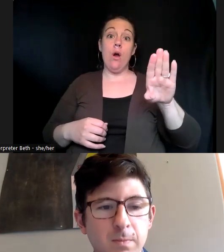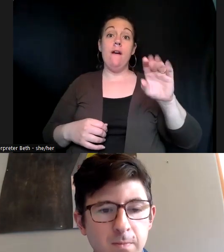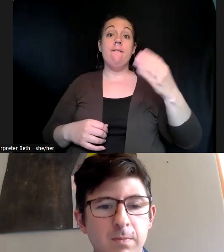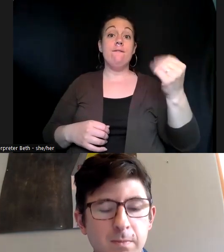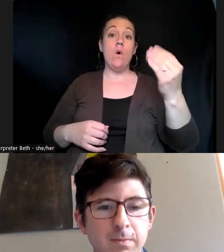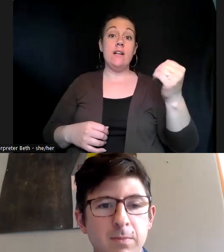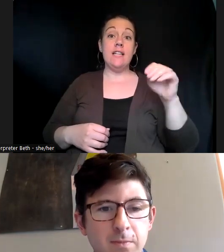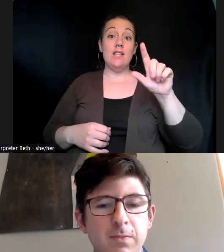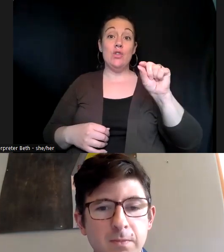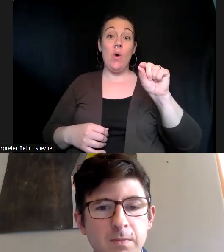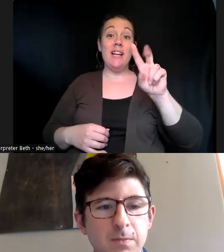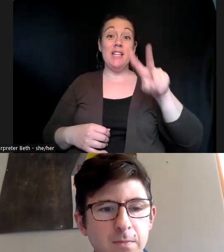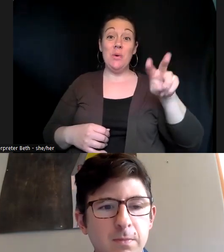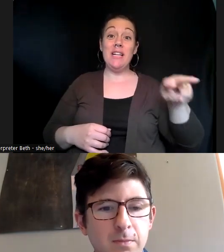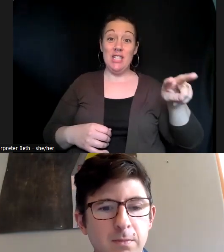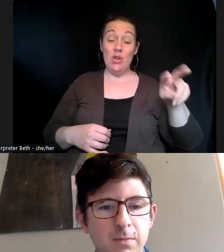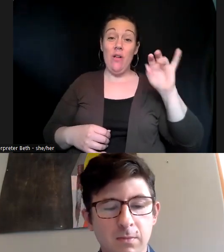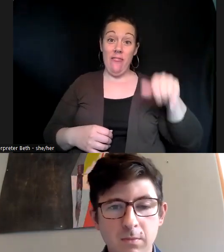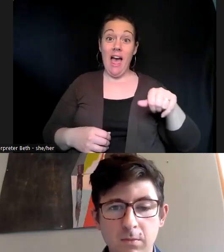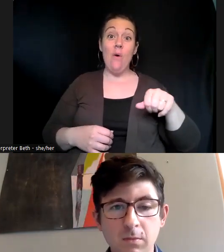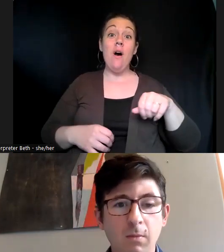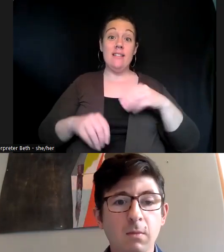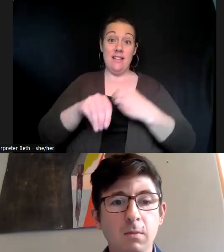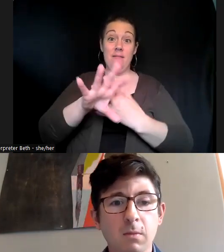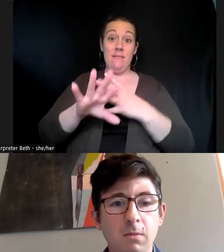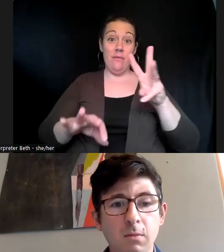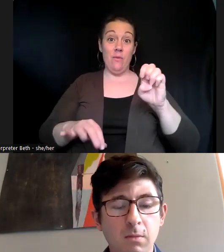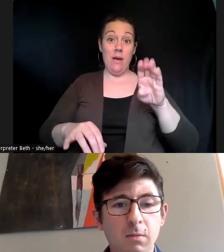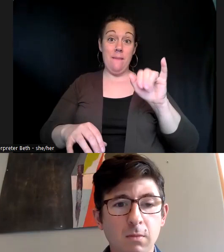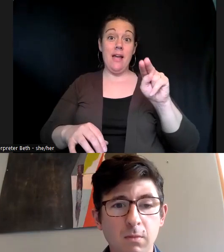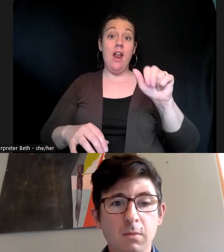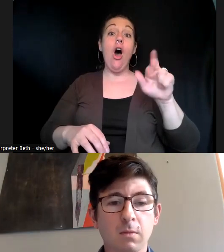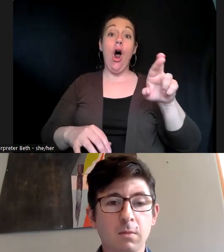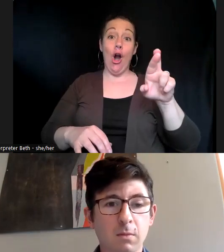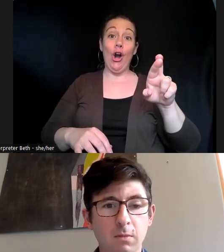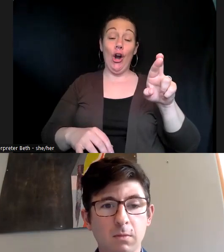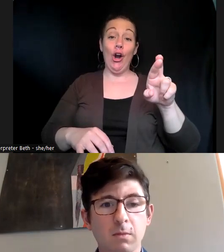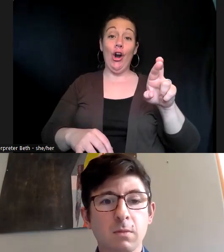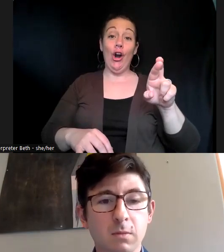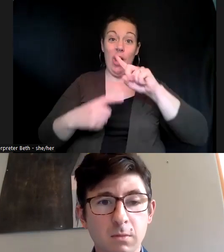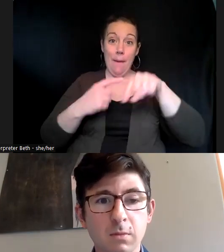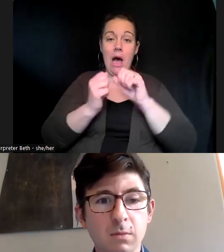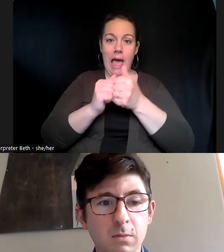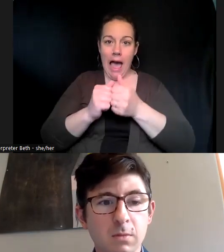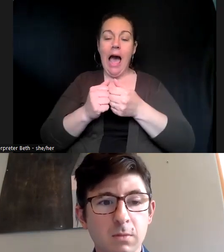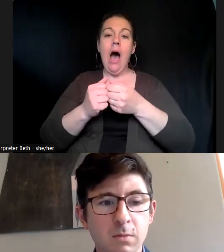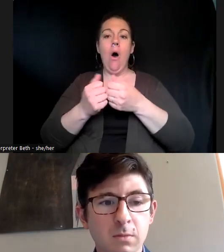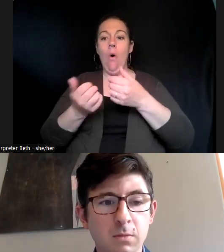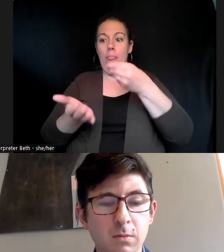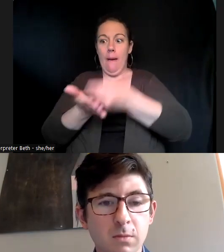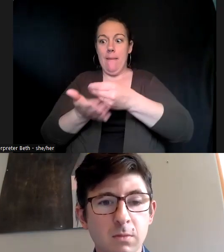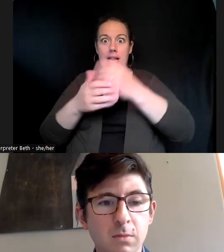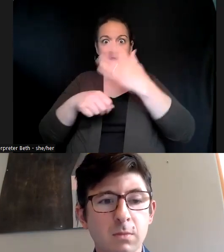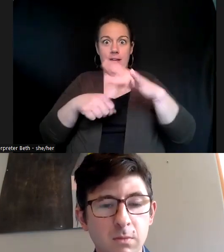And that was a webinar, right? And that's over a year ago. And we've got, September 20th, it's September